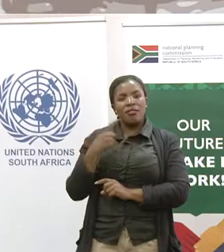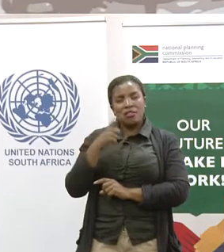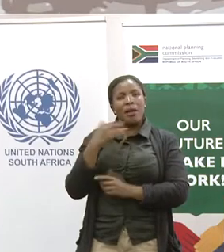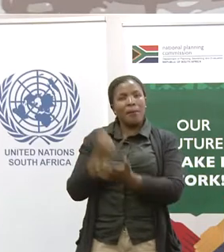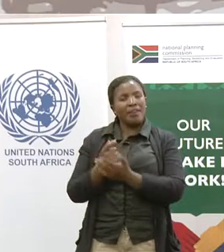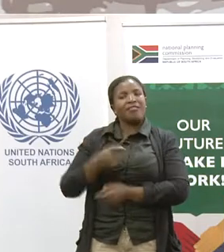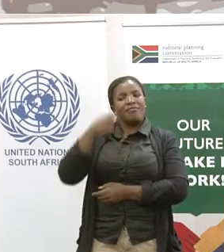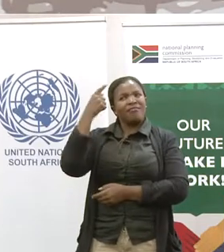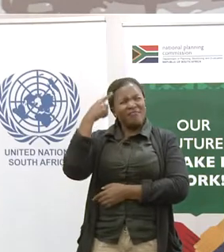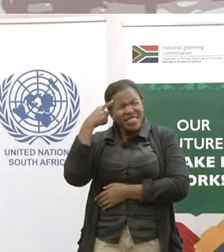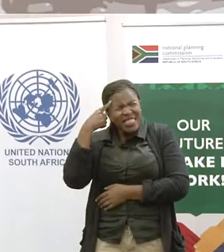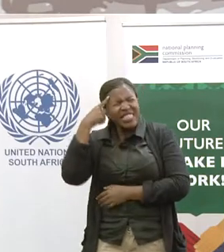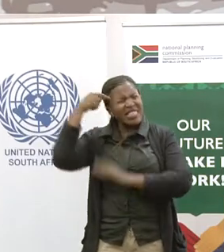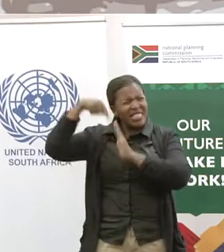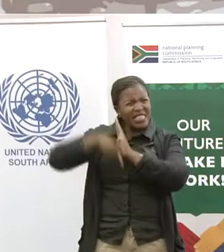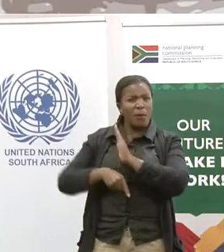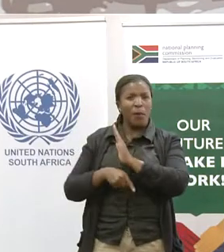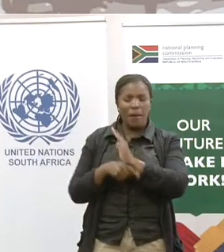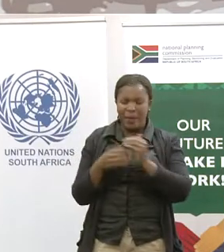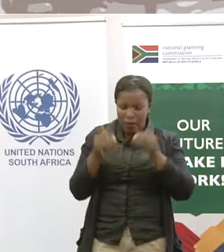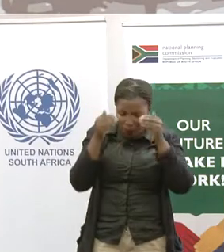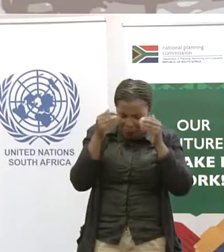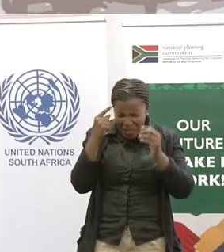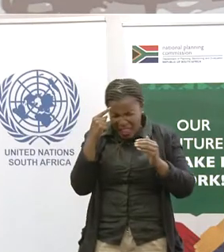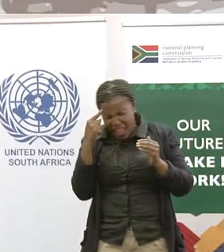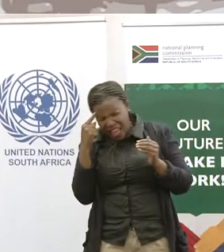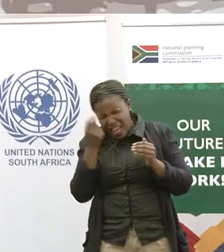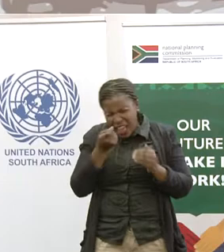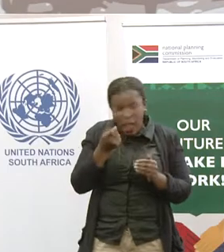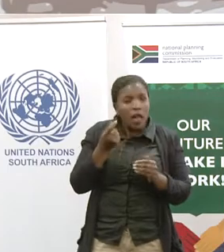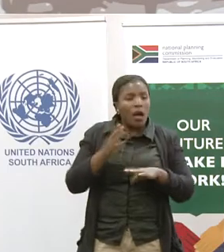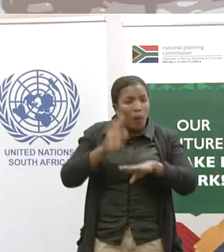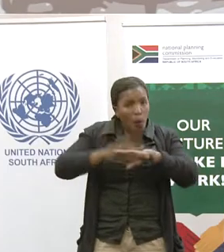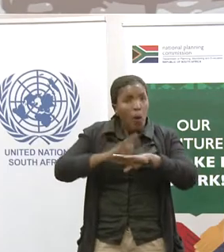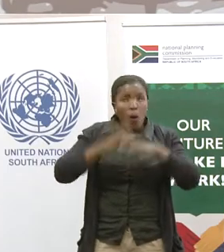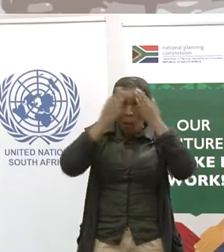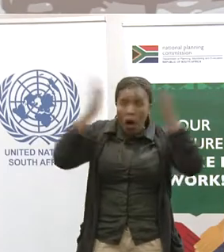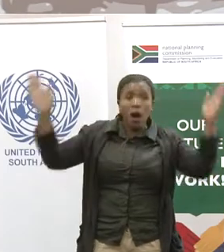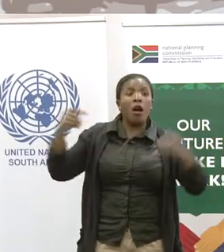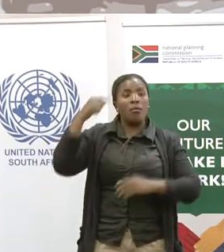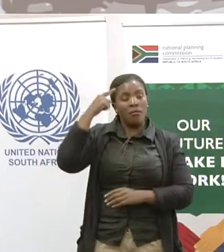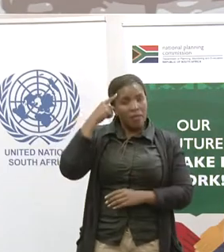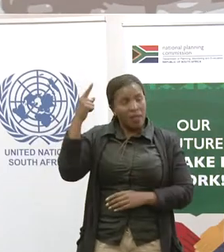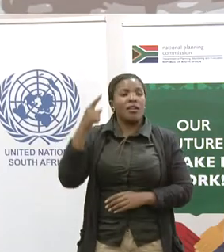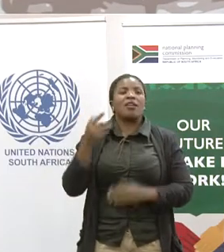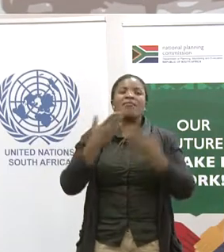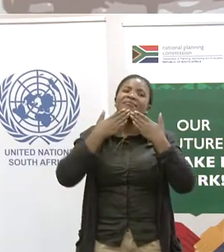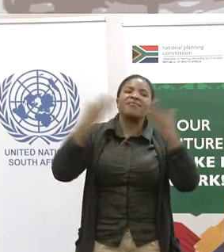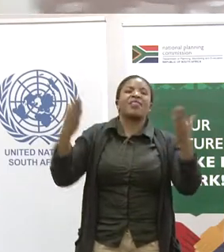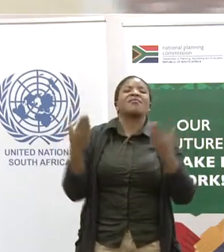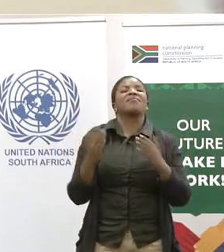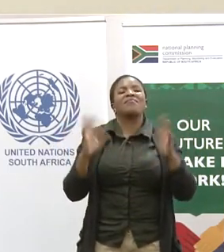caps, and to think outside the box and contribute freely to this debate. Thank you.